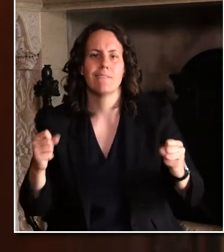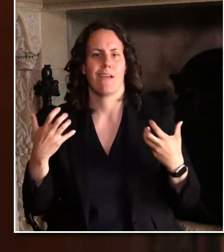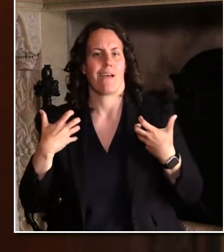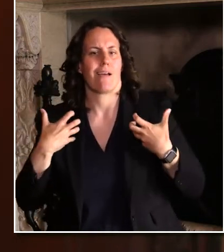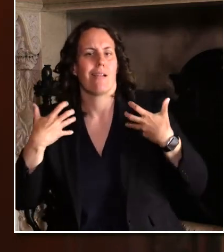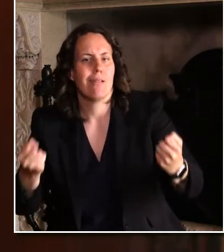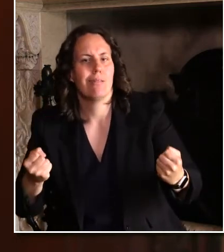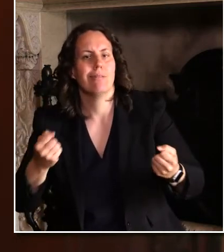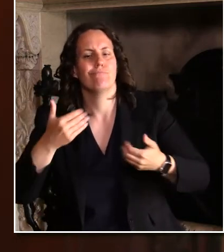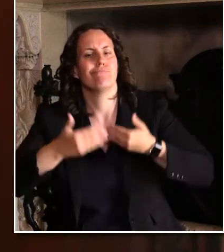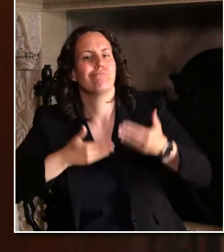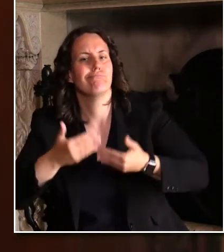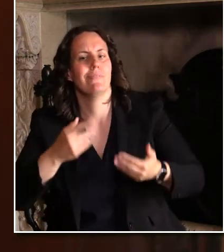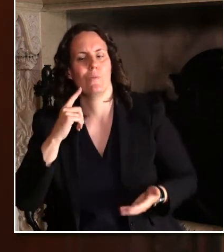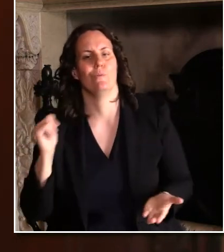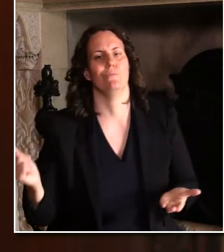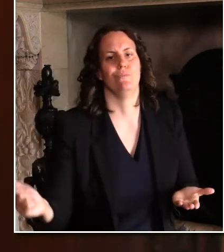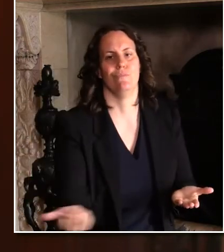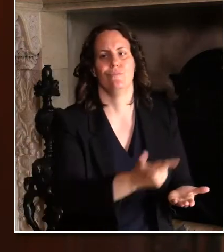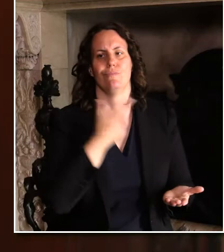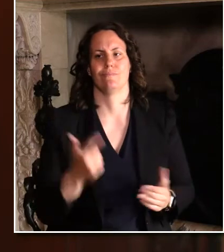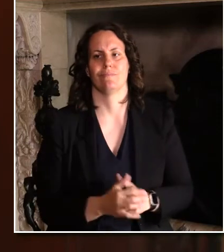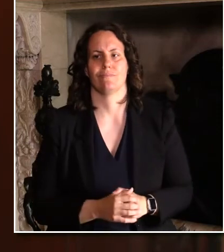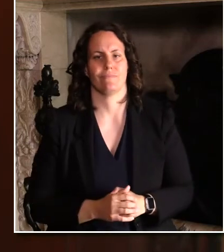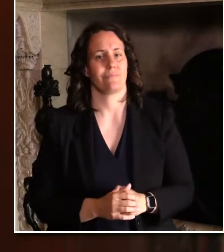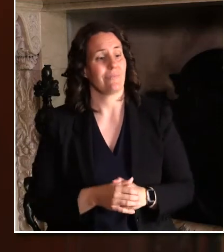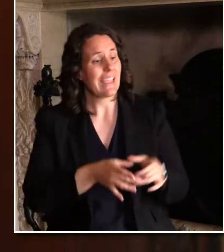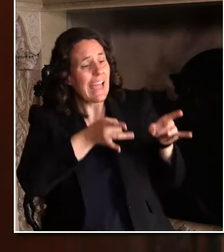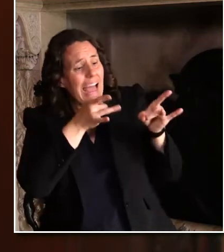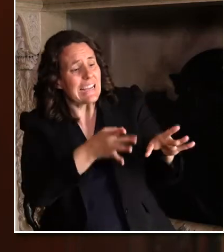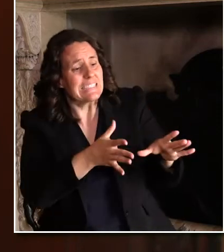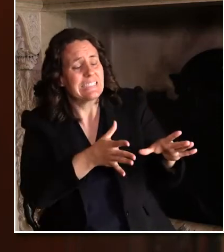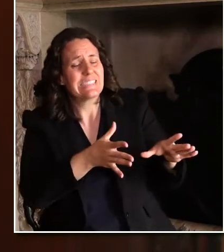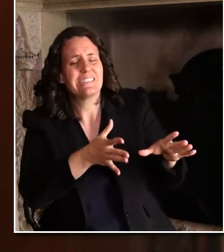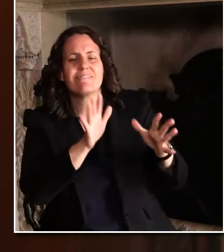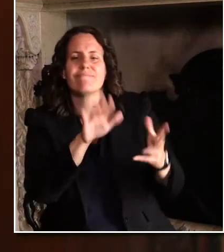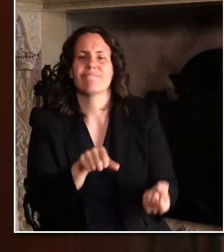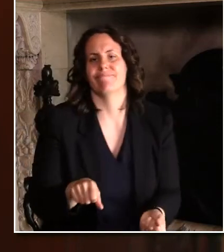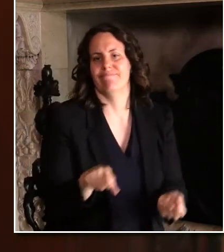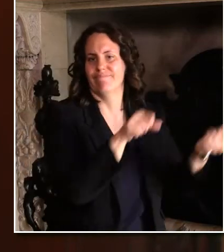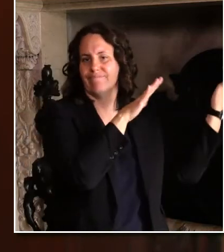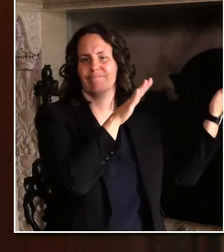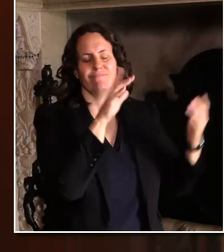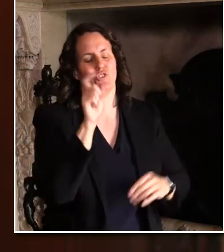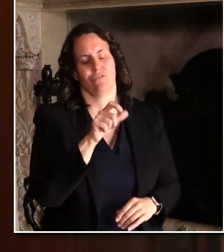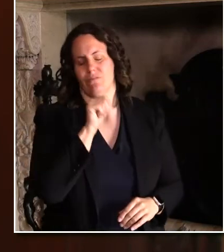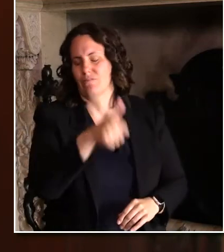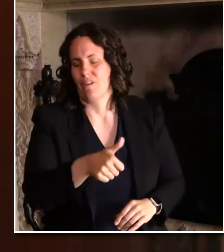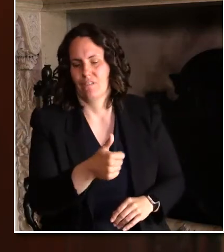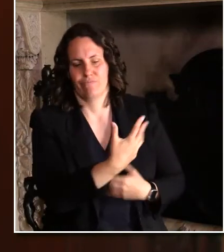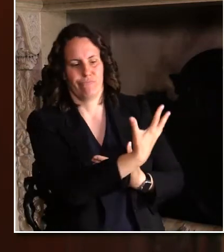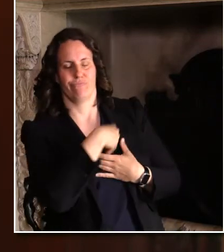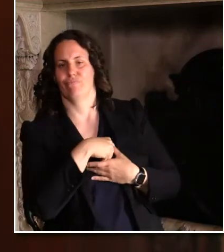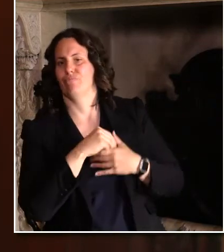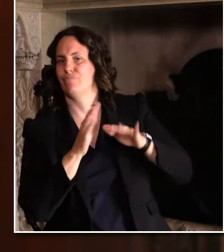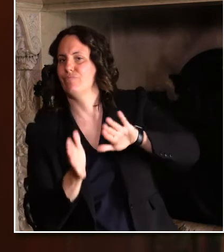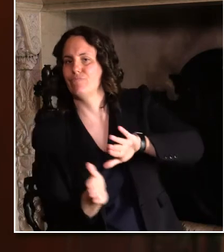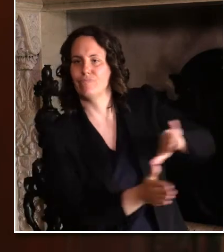actions. It is the best and only way forward. When Wisconsinites come together, we can make great things